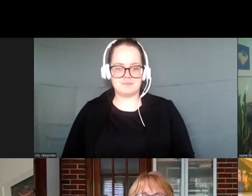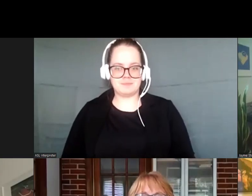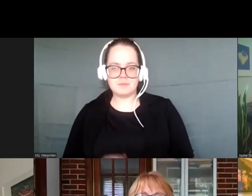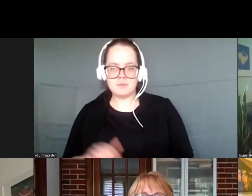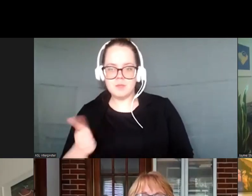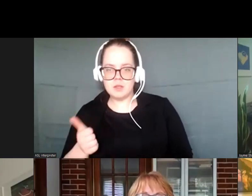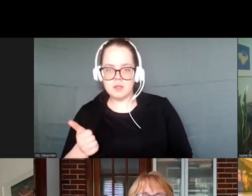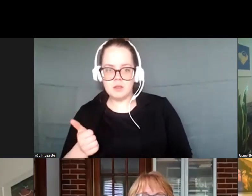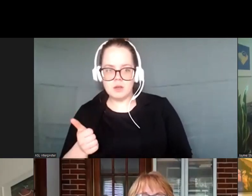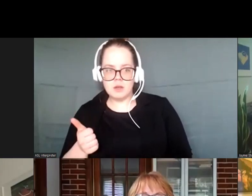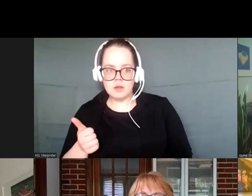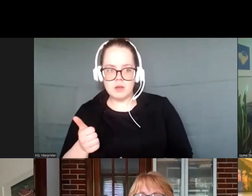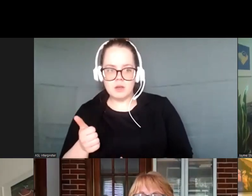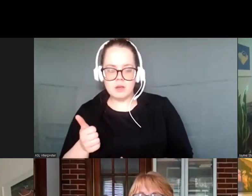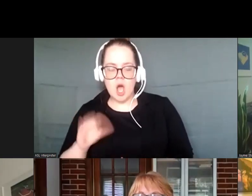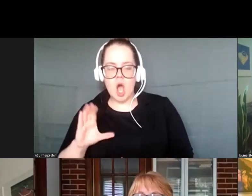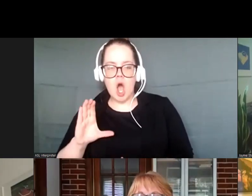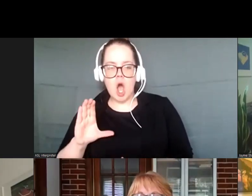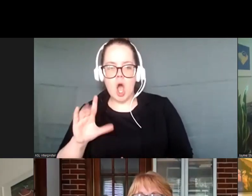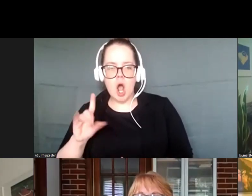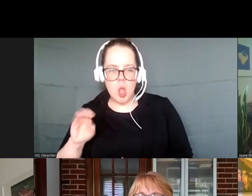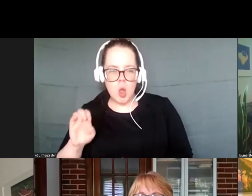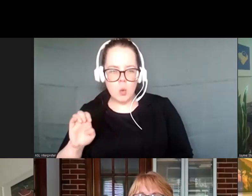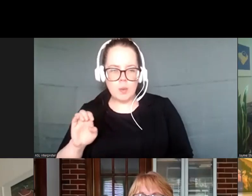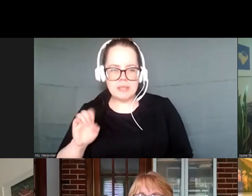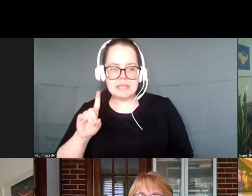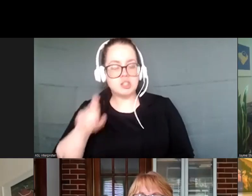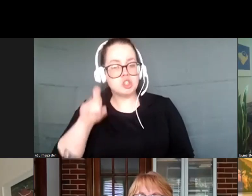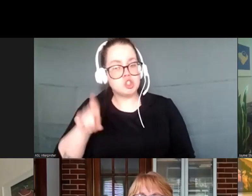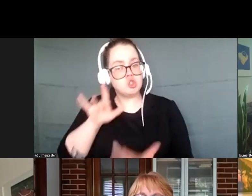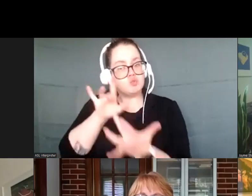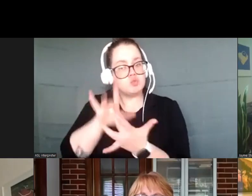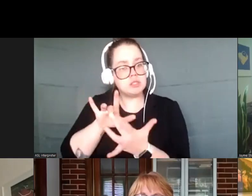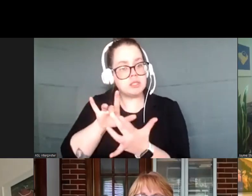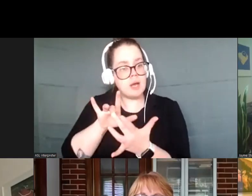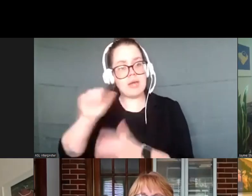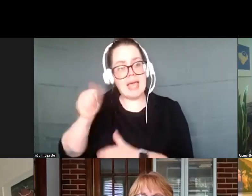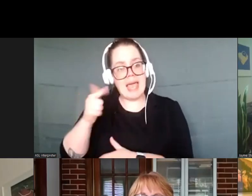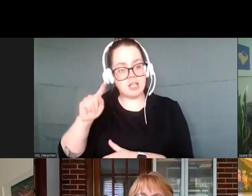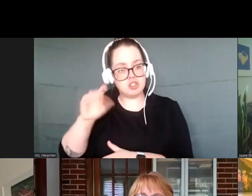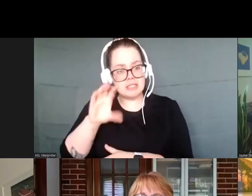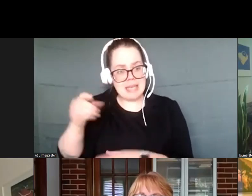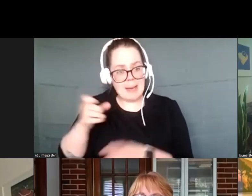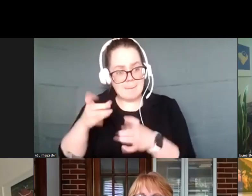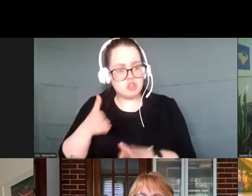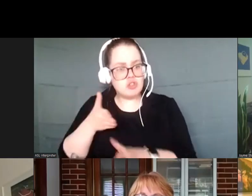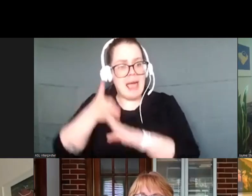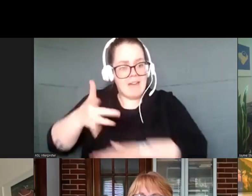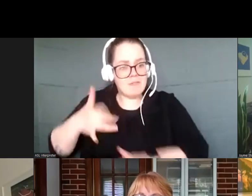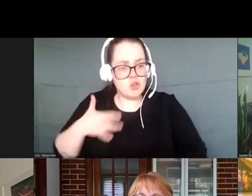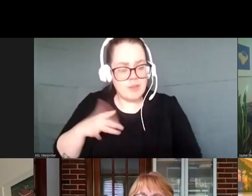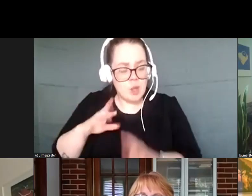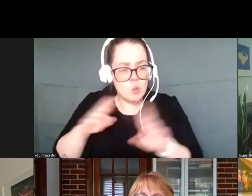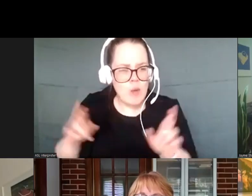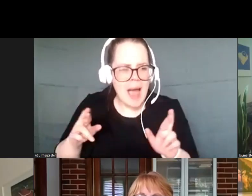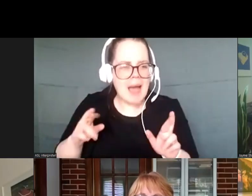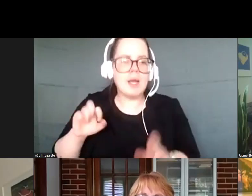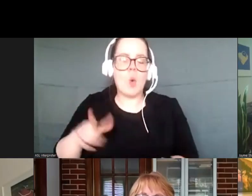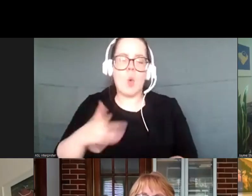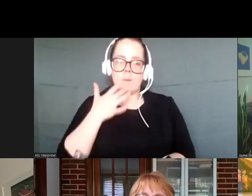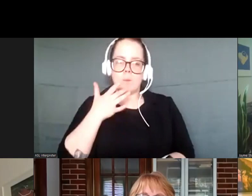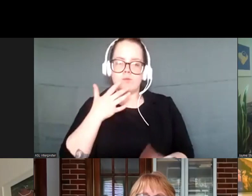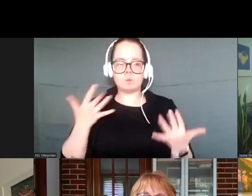Chloe's asking, should you reach out to agents and managers once you feel ready, or is it better to stay in your lane and wait to be